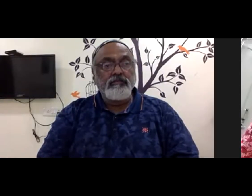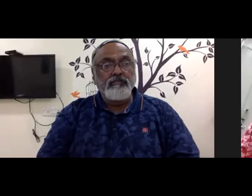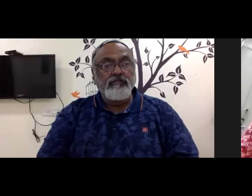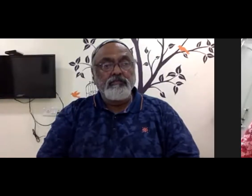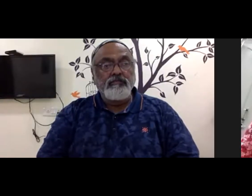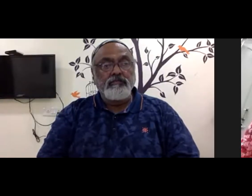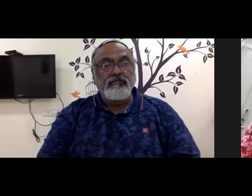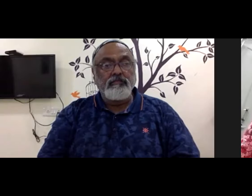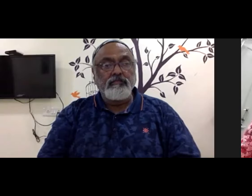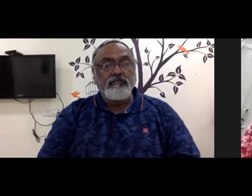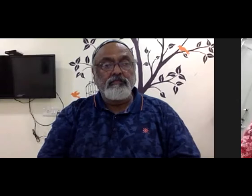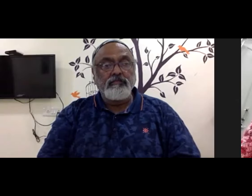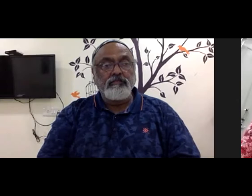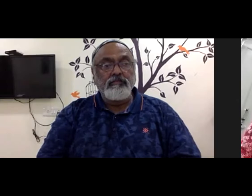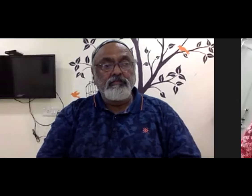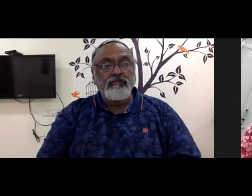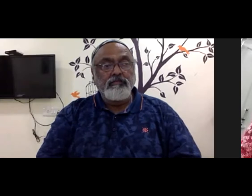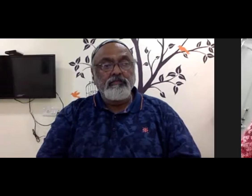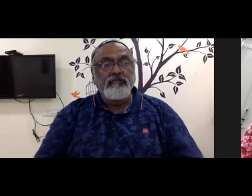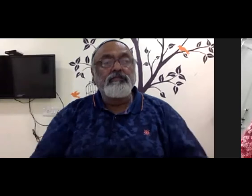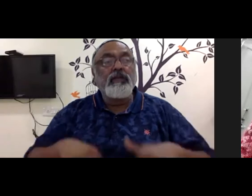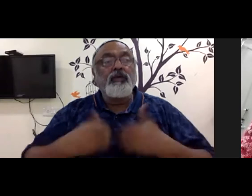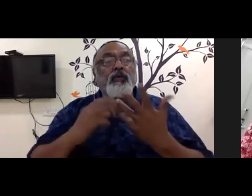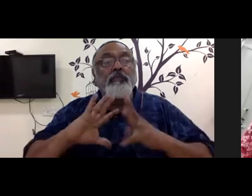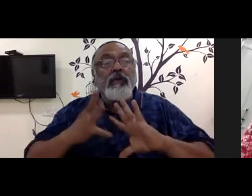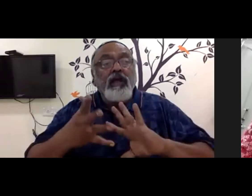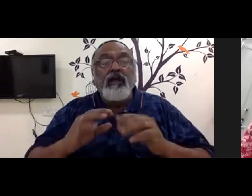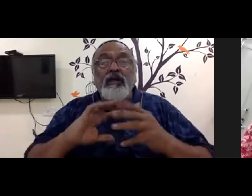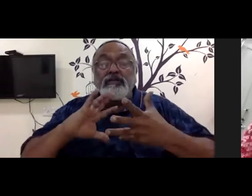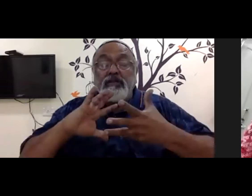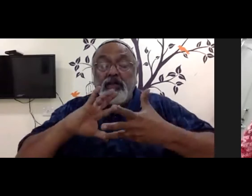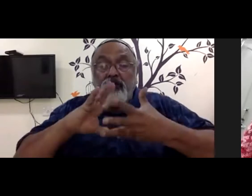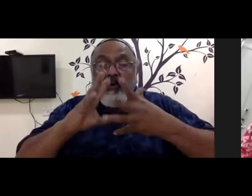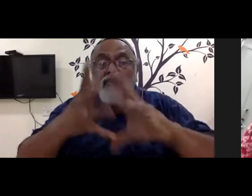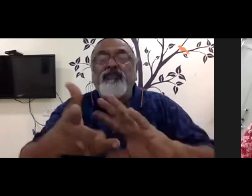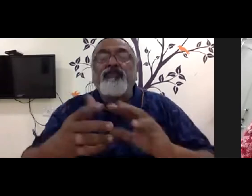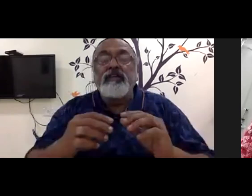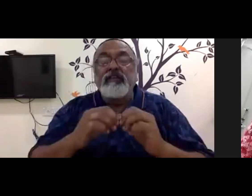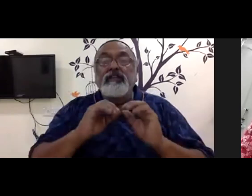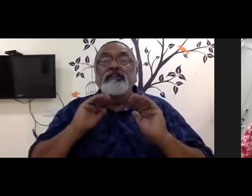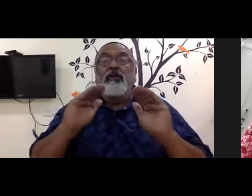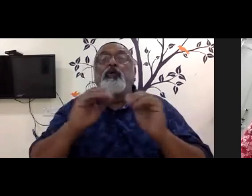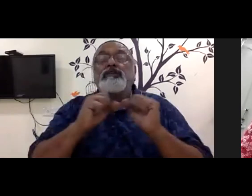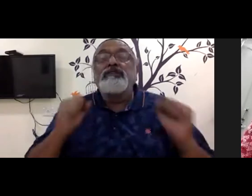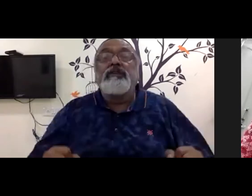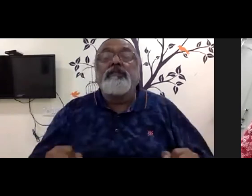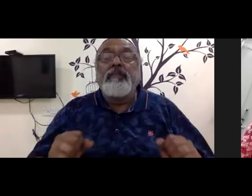for health services for persons with disabilities in the community level, which is very, very important right now.